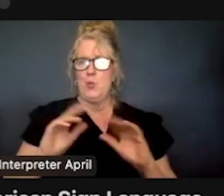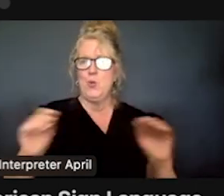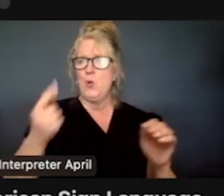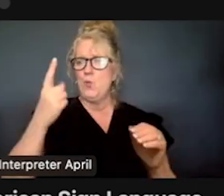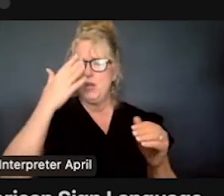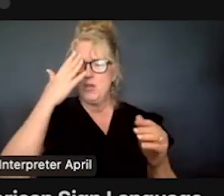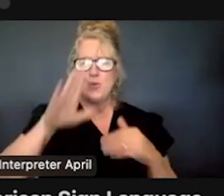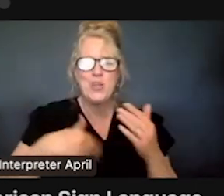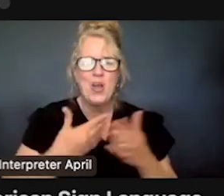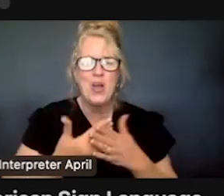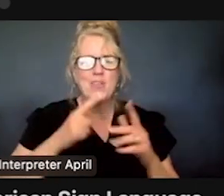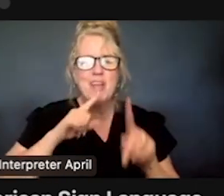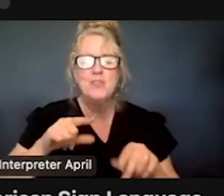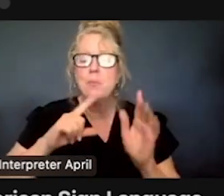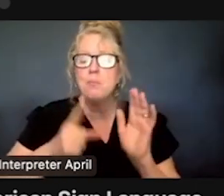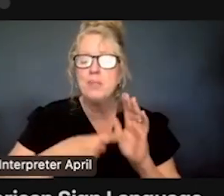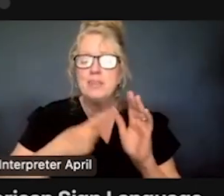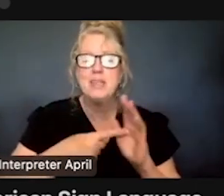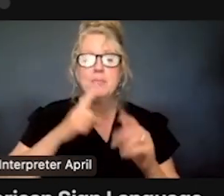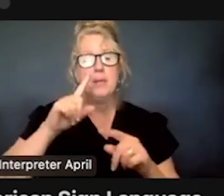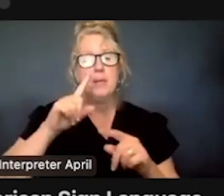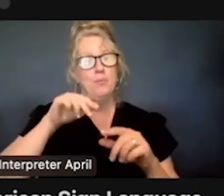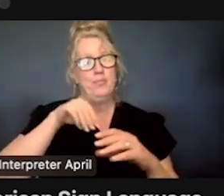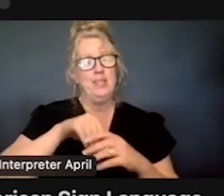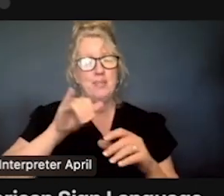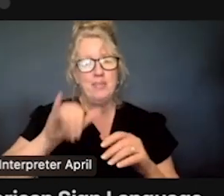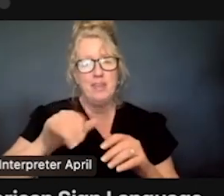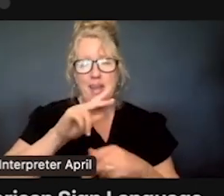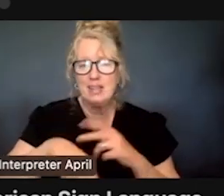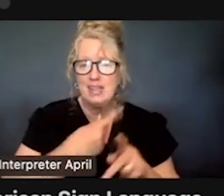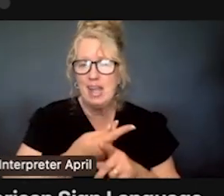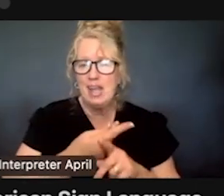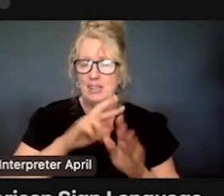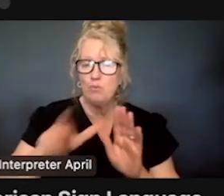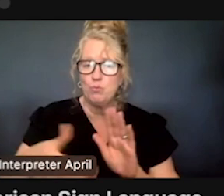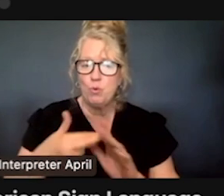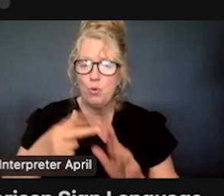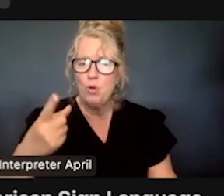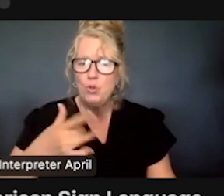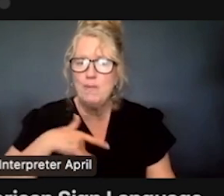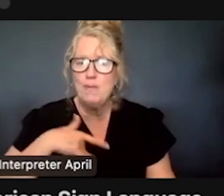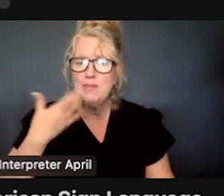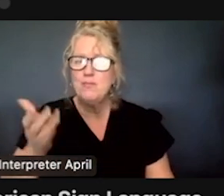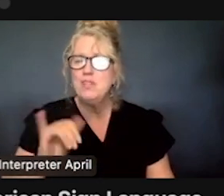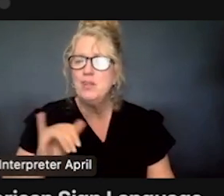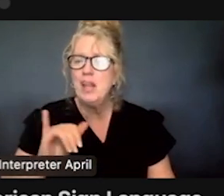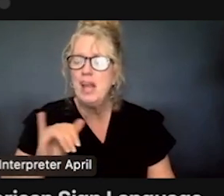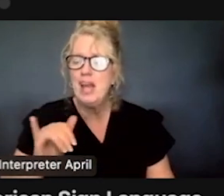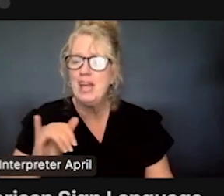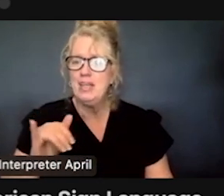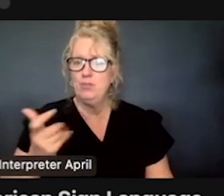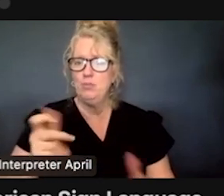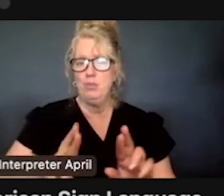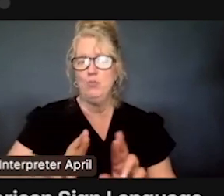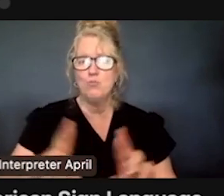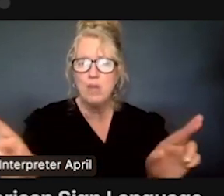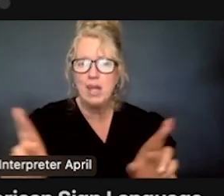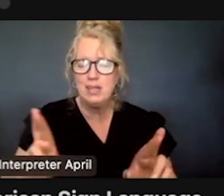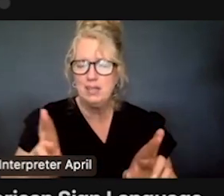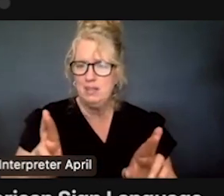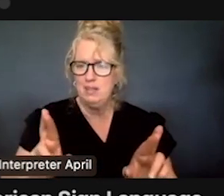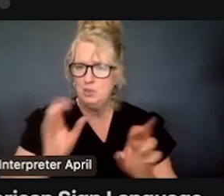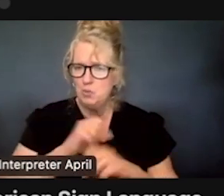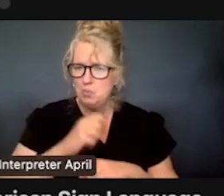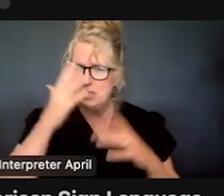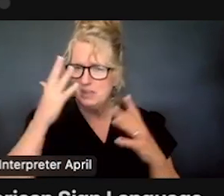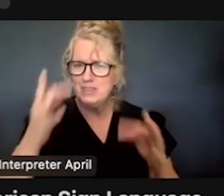I think sometimes when you come into a role like that, you feel like you have to be ready to make decisions and make the